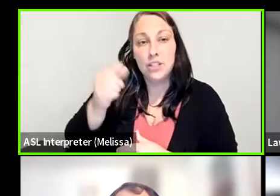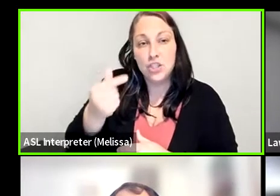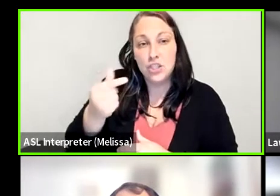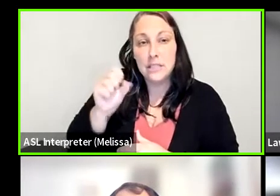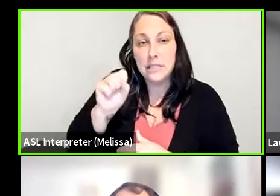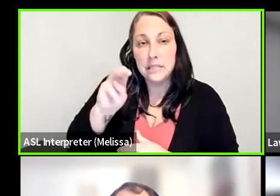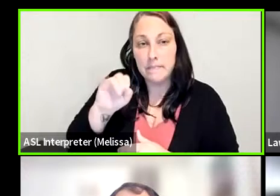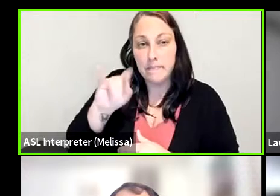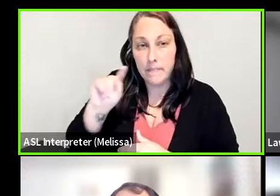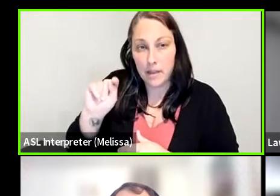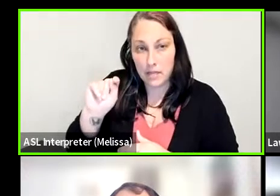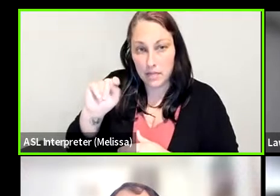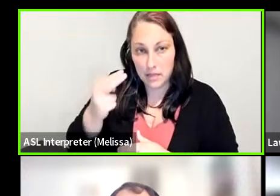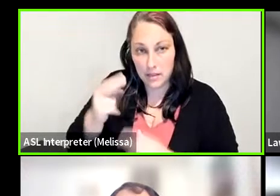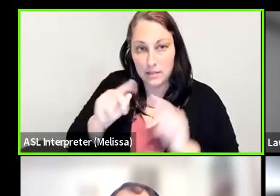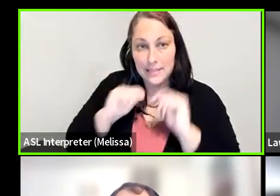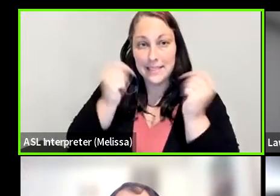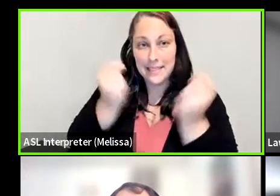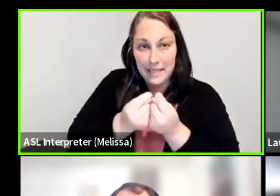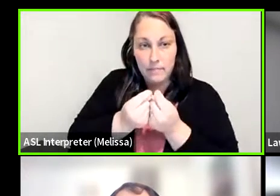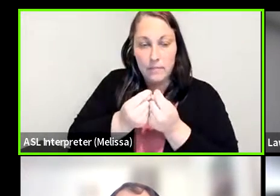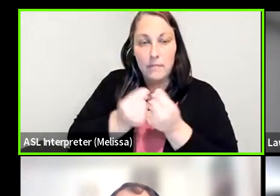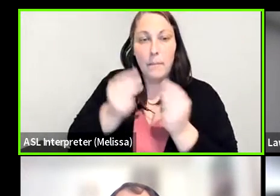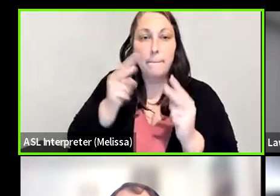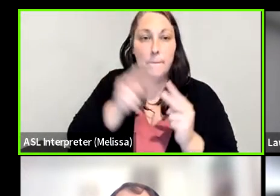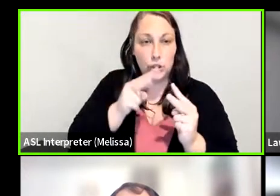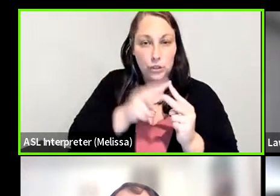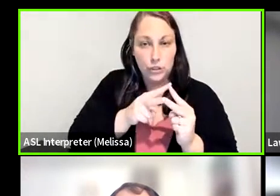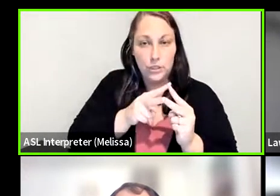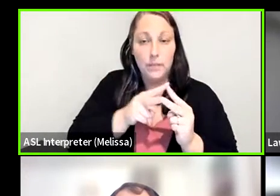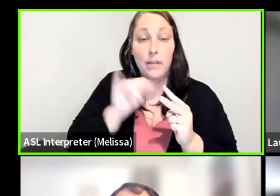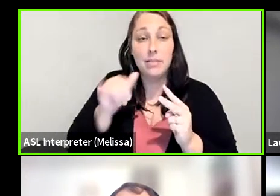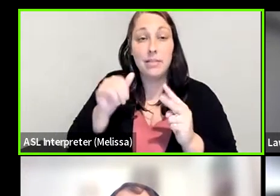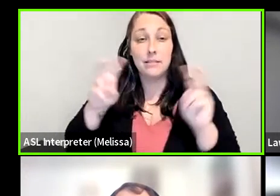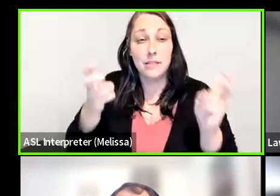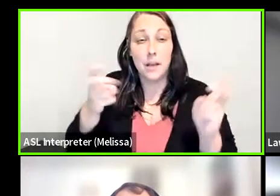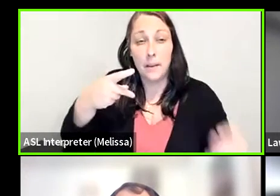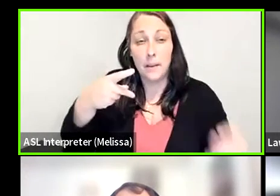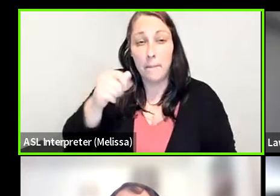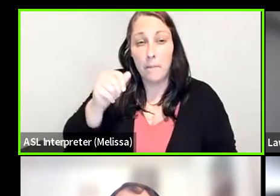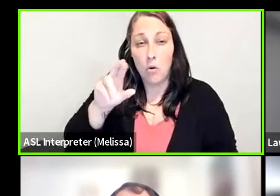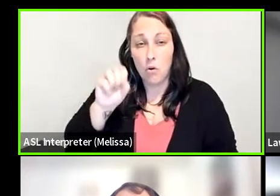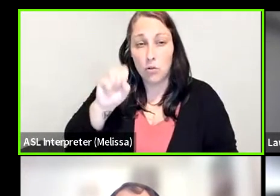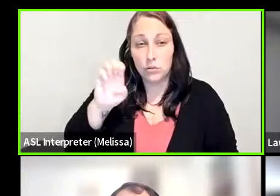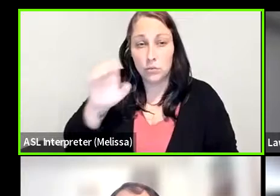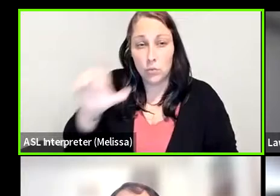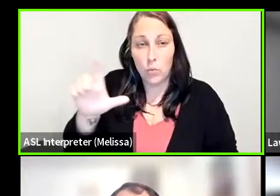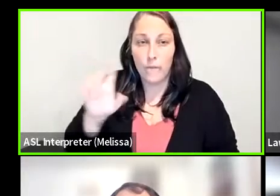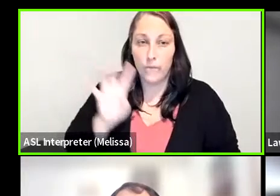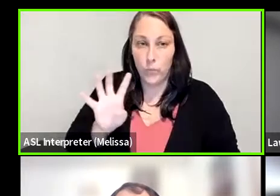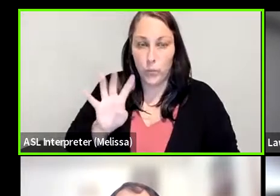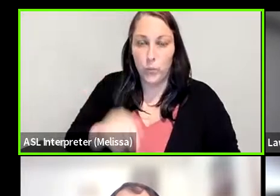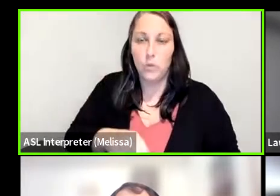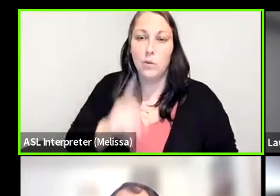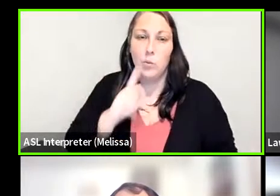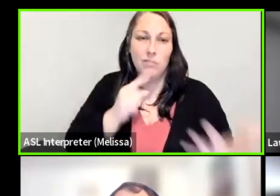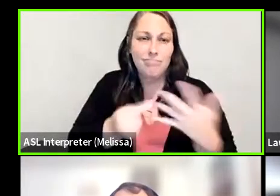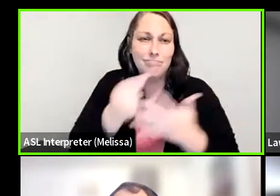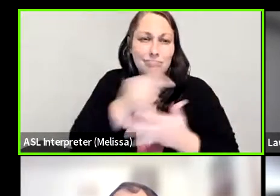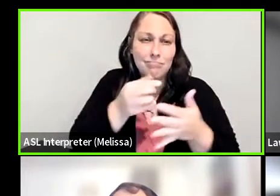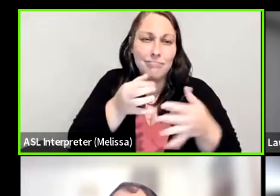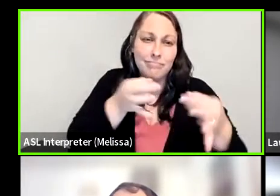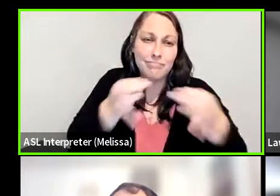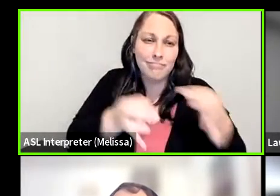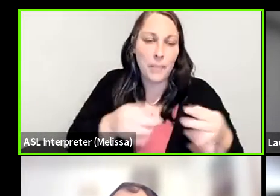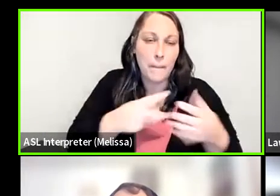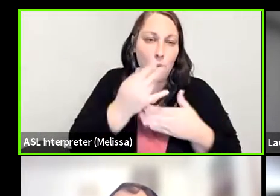tonight, where the topic is Parcel 4. I will briefly give you an overview of the project because it has been going